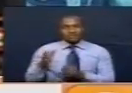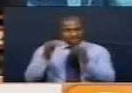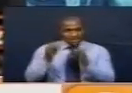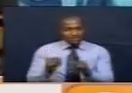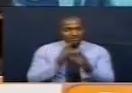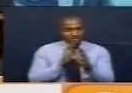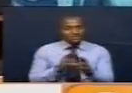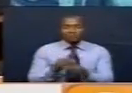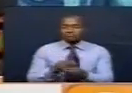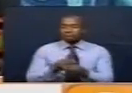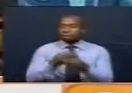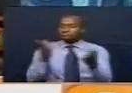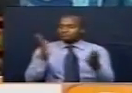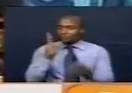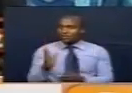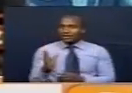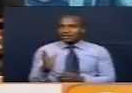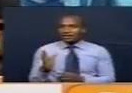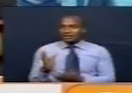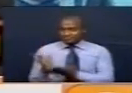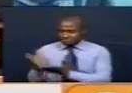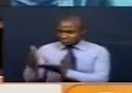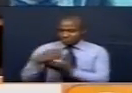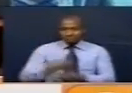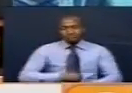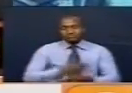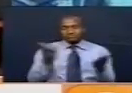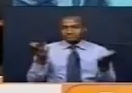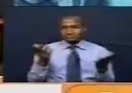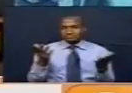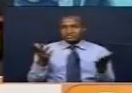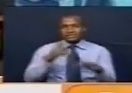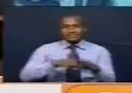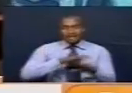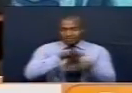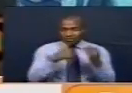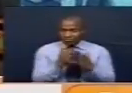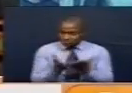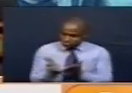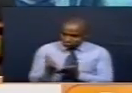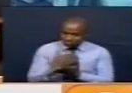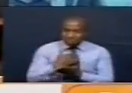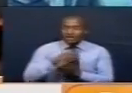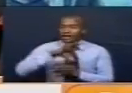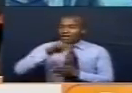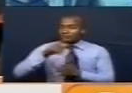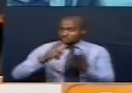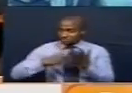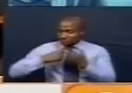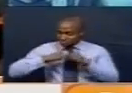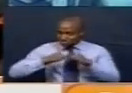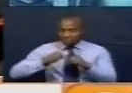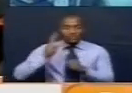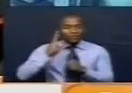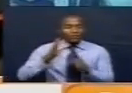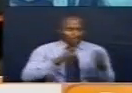from various constituencies returning officers, and once they are sampled by the county returning officer, then we'll be able to know